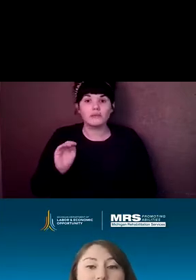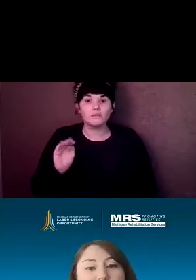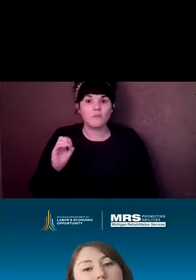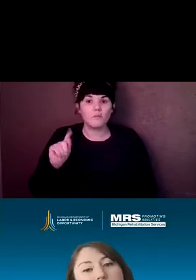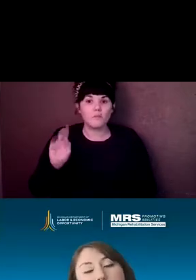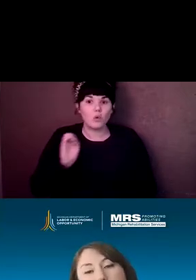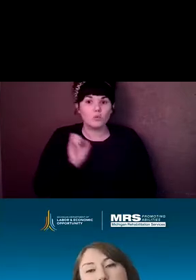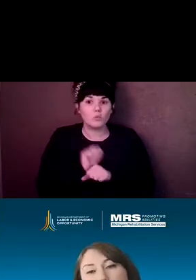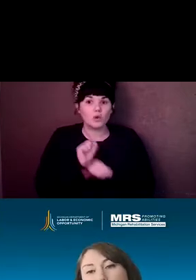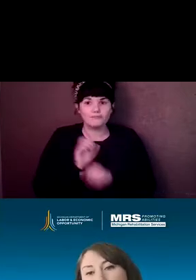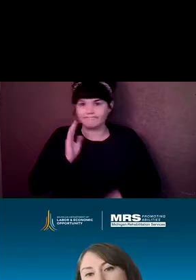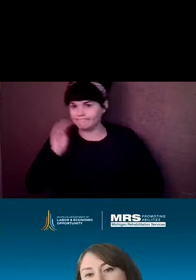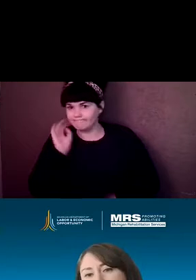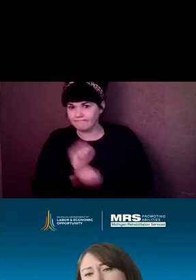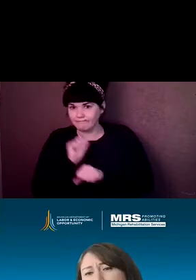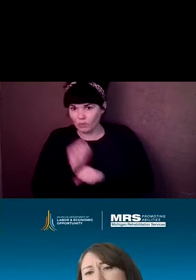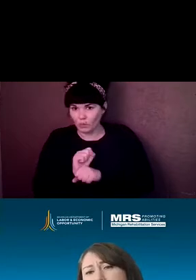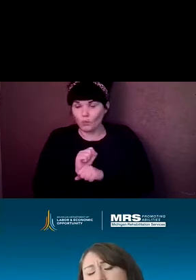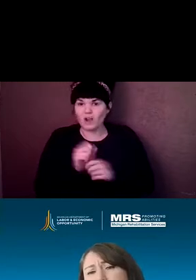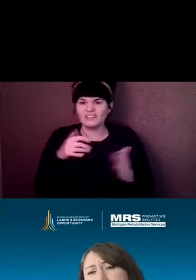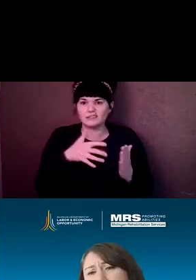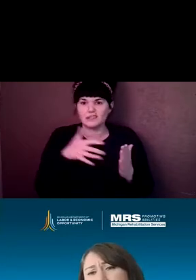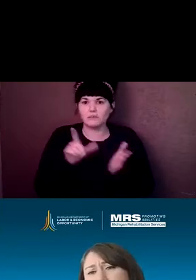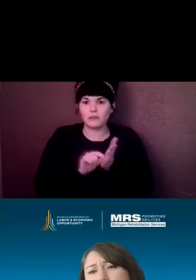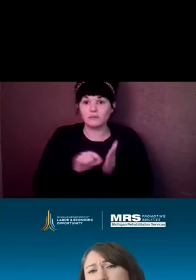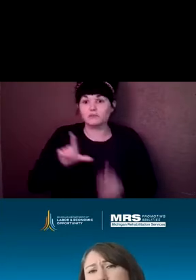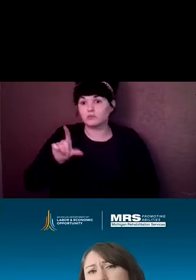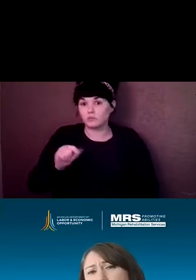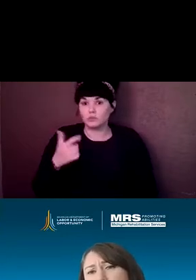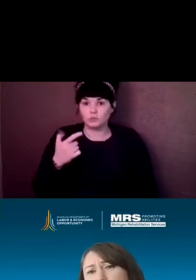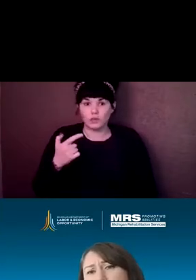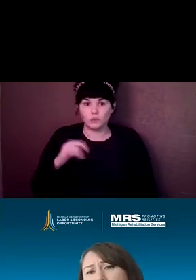result in January of 2021. And essentially they surveyed